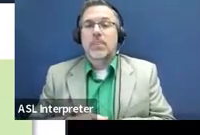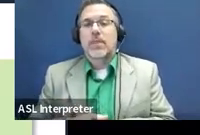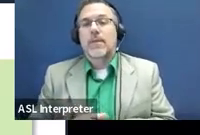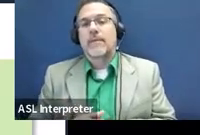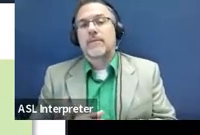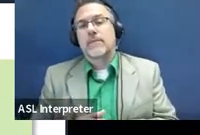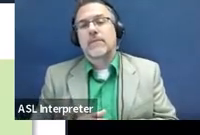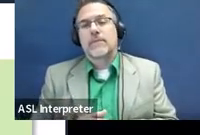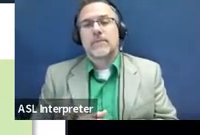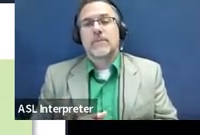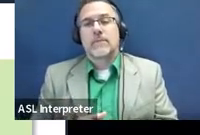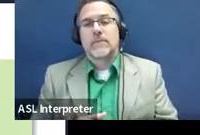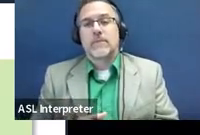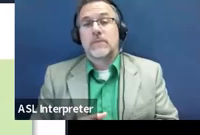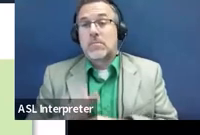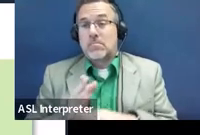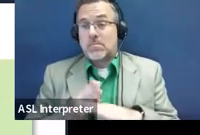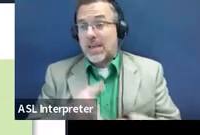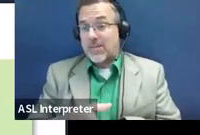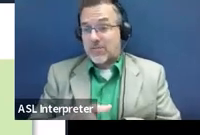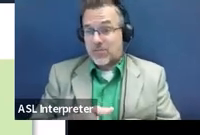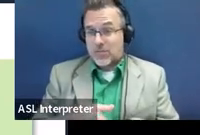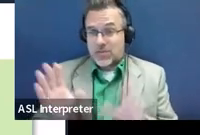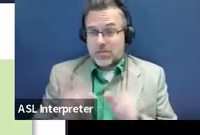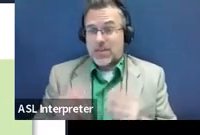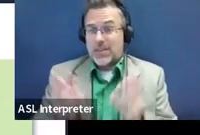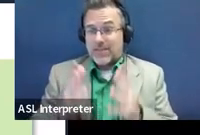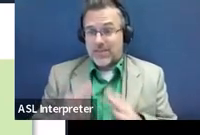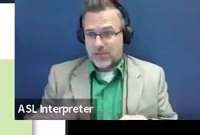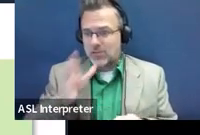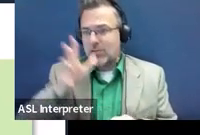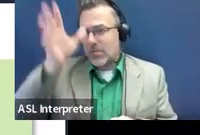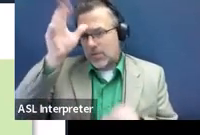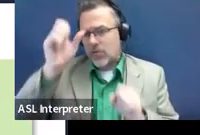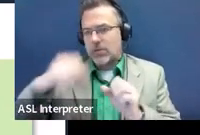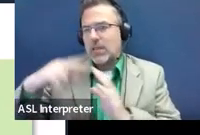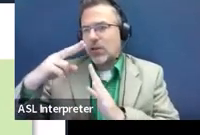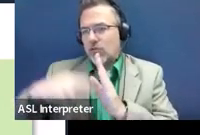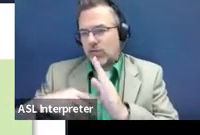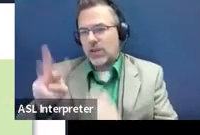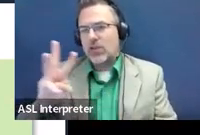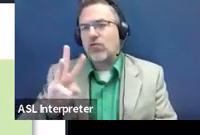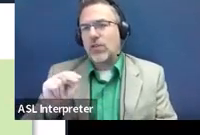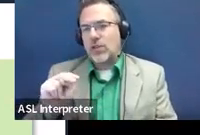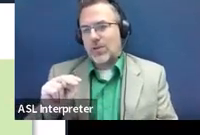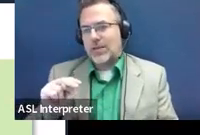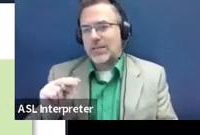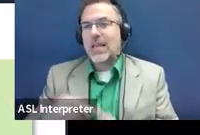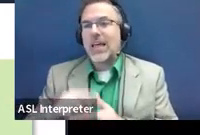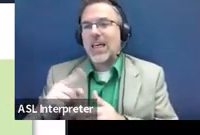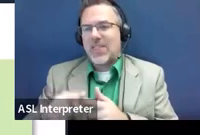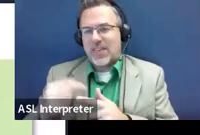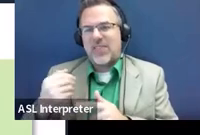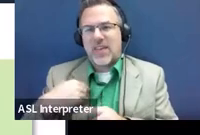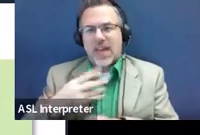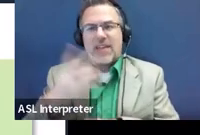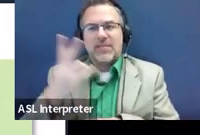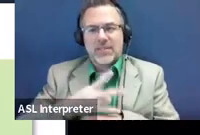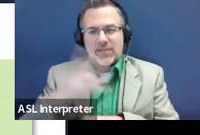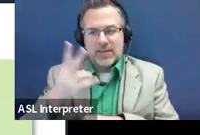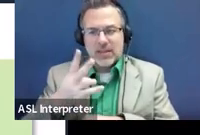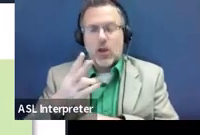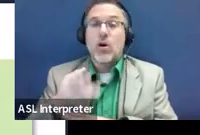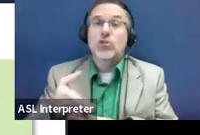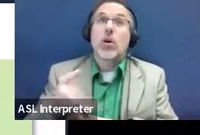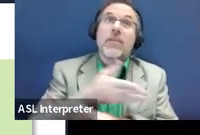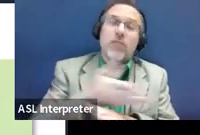can read what was discussed at the meeting, and then they have that 7 days notice if they want to come